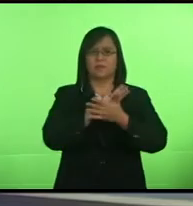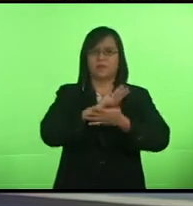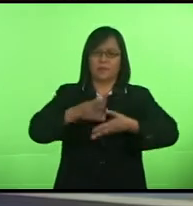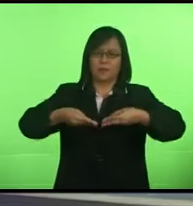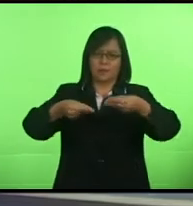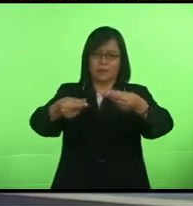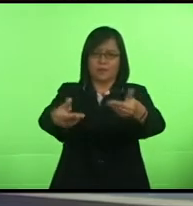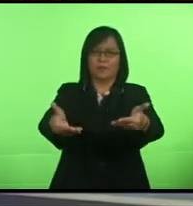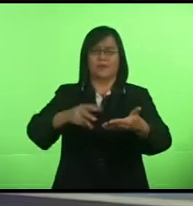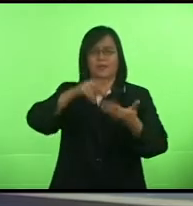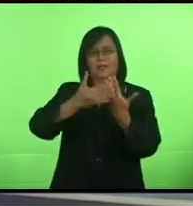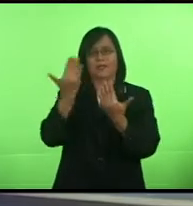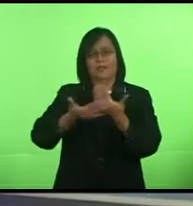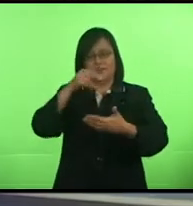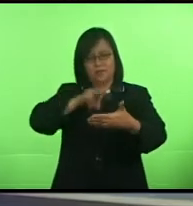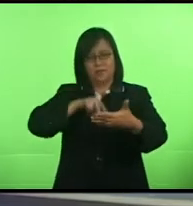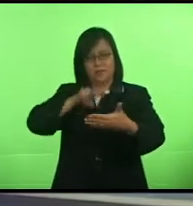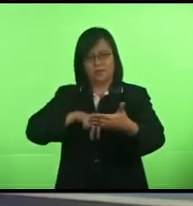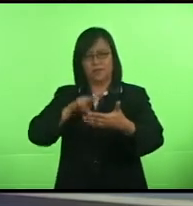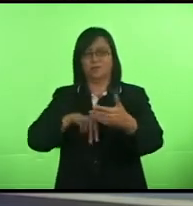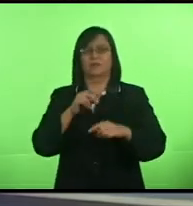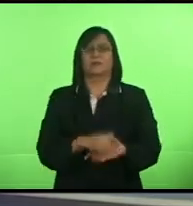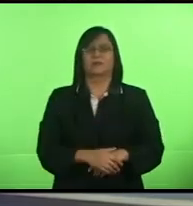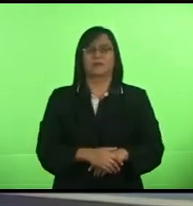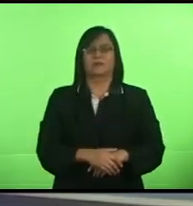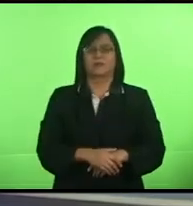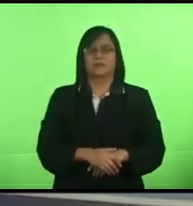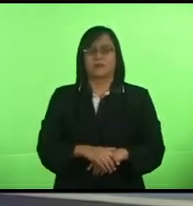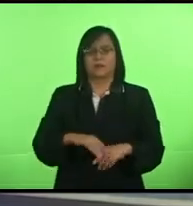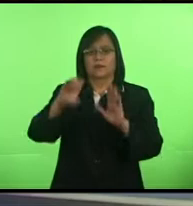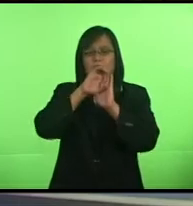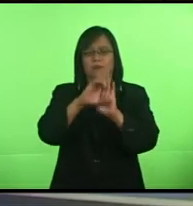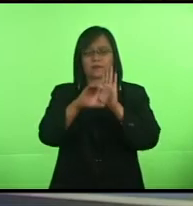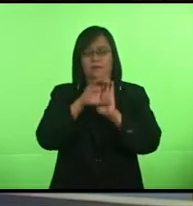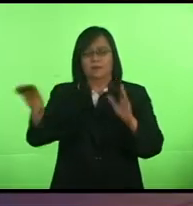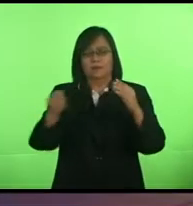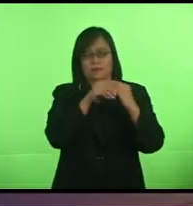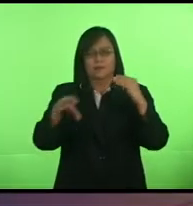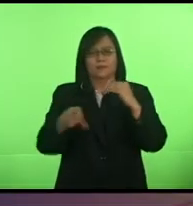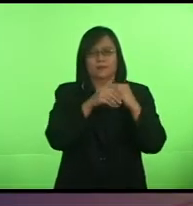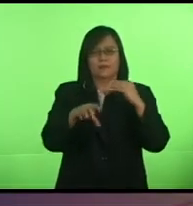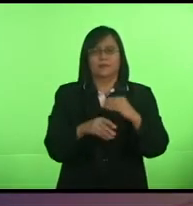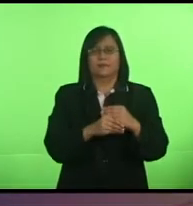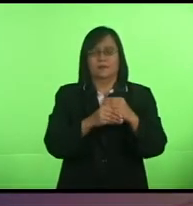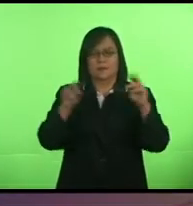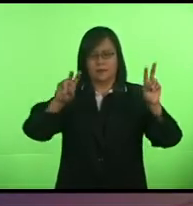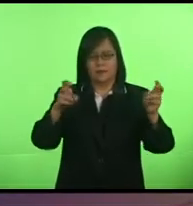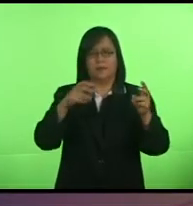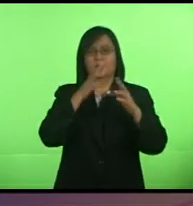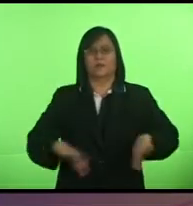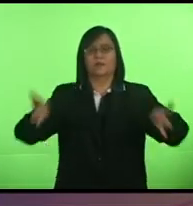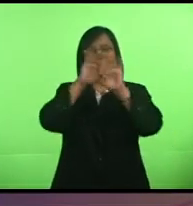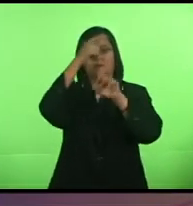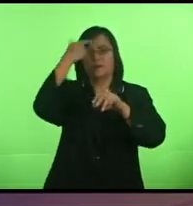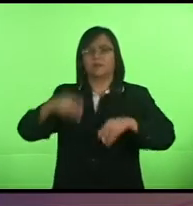And of course, citation is important as it gives credit to the author. And there are so many styles